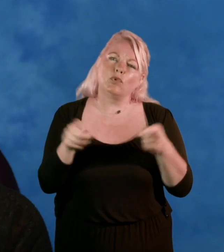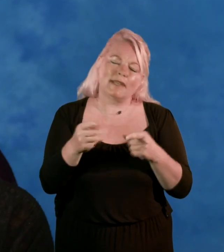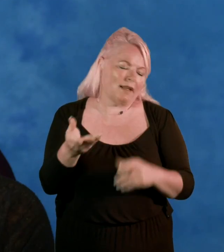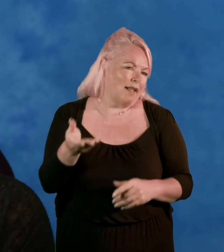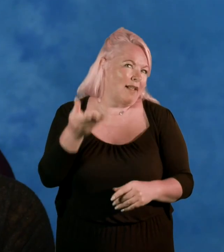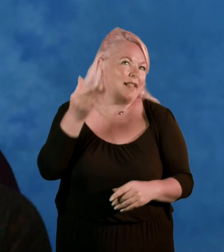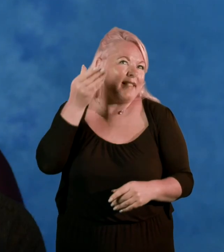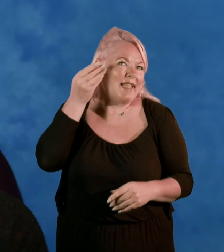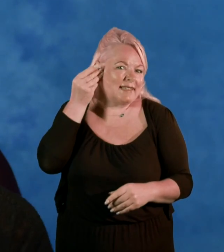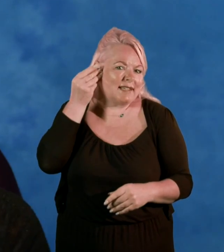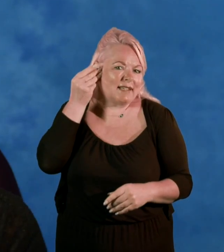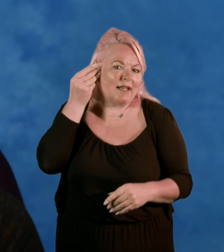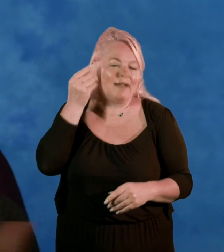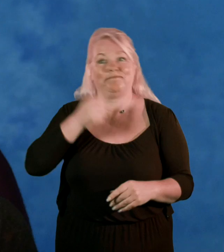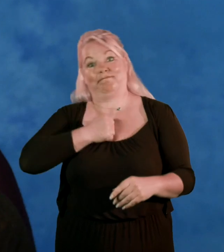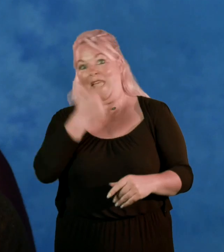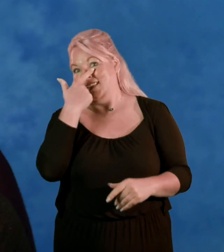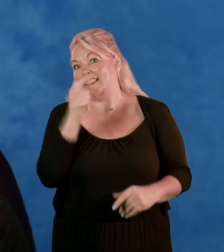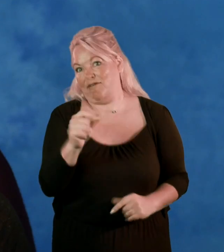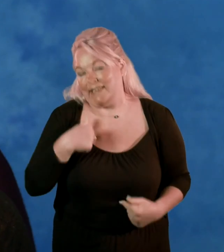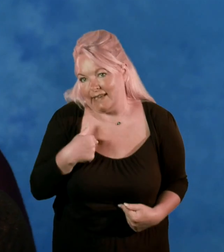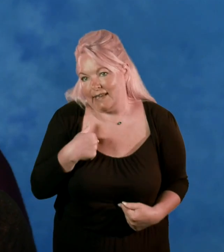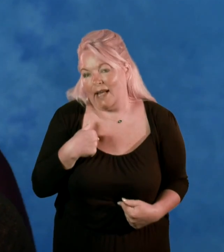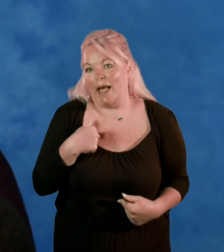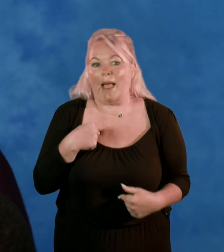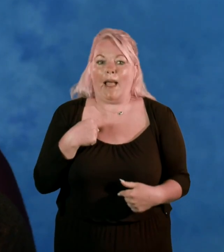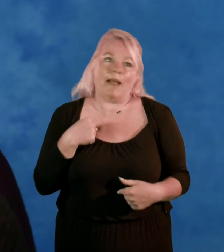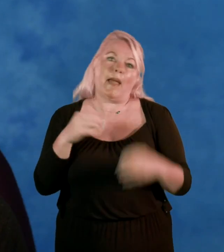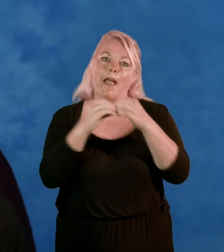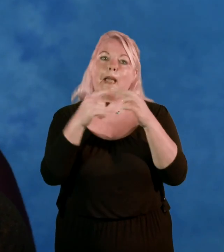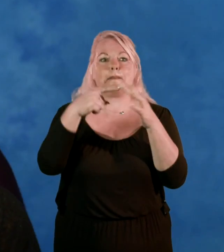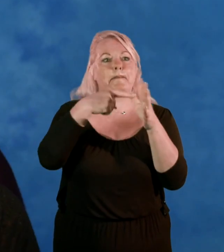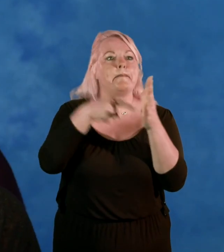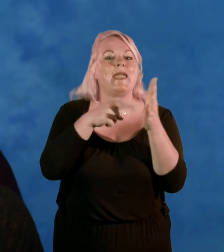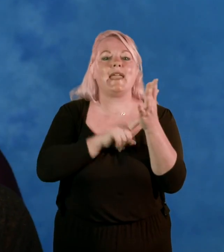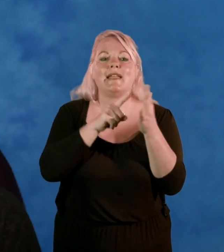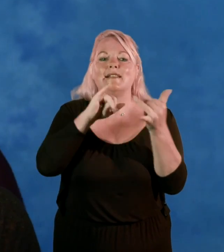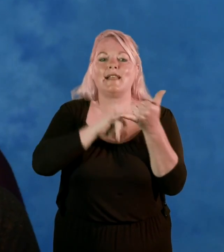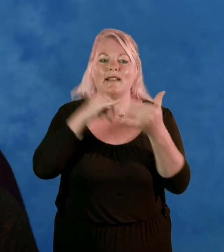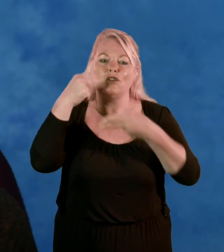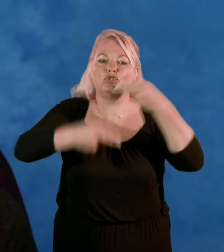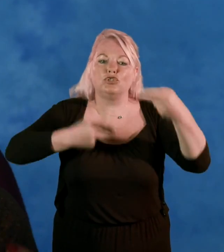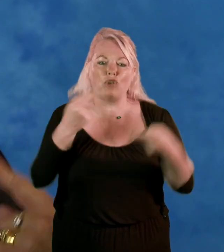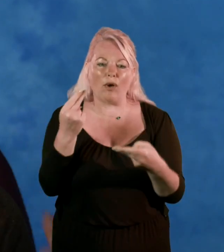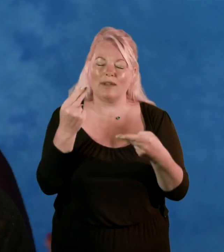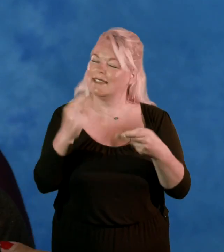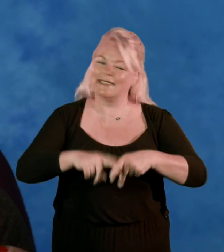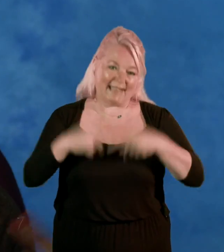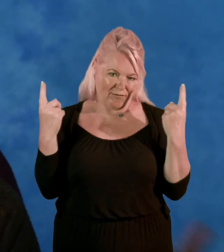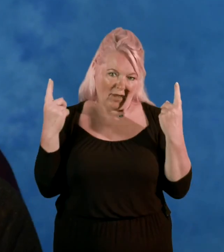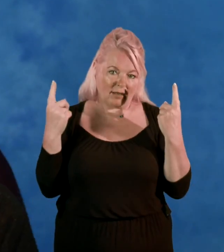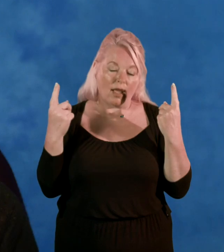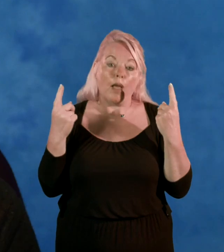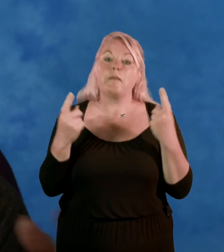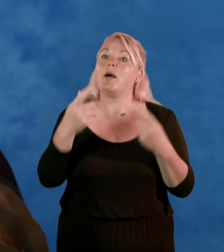listening to, I'm 70, you listen to the Beatles songs, say, doesn't sound quite the same. But after a while,